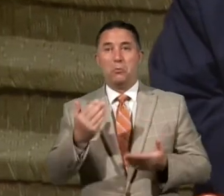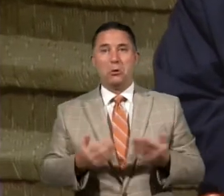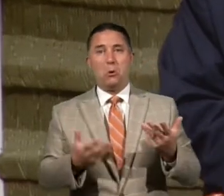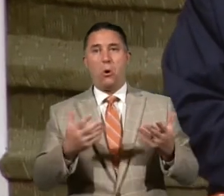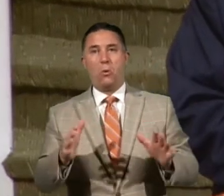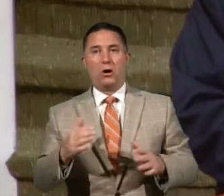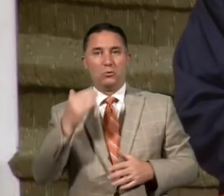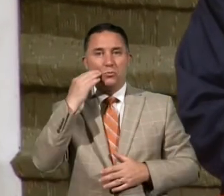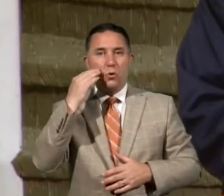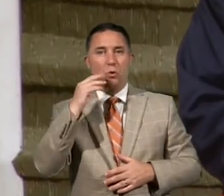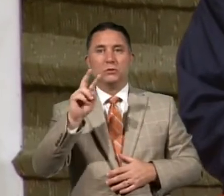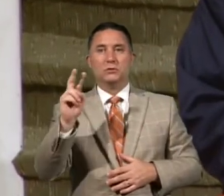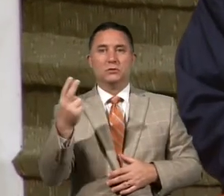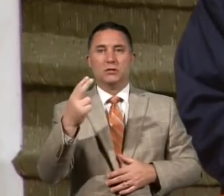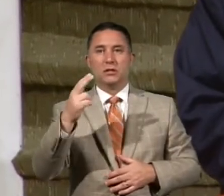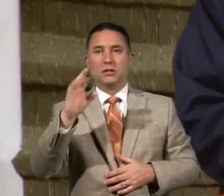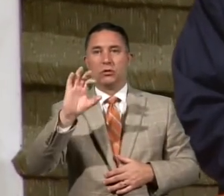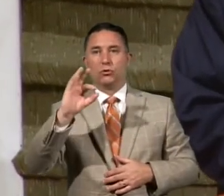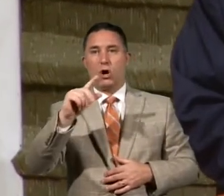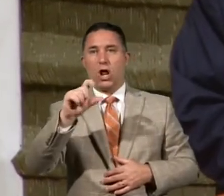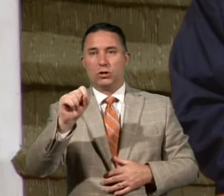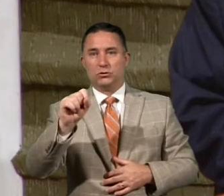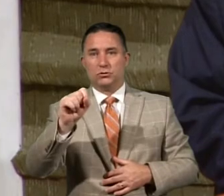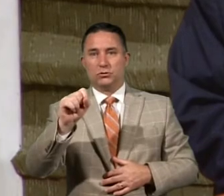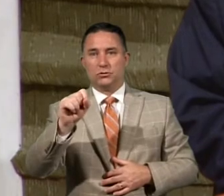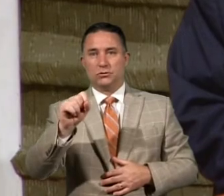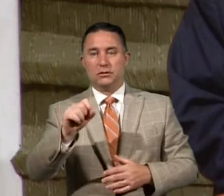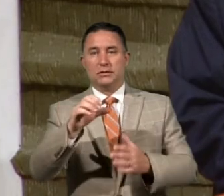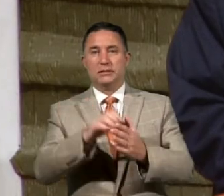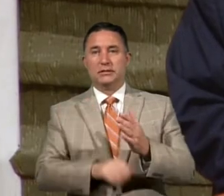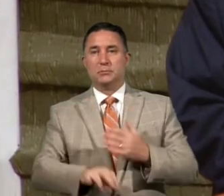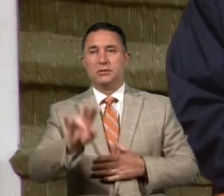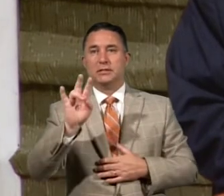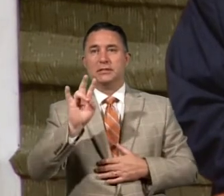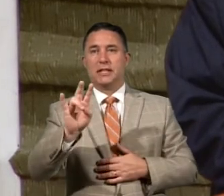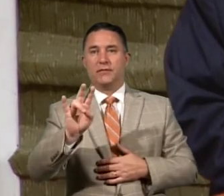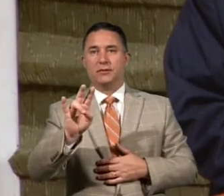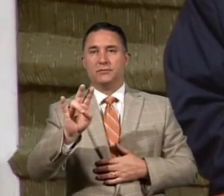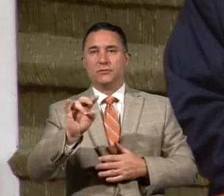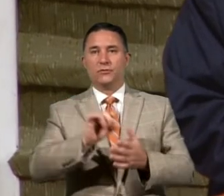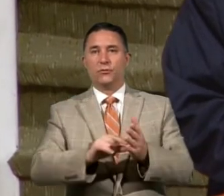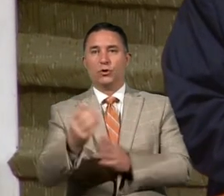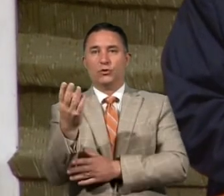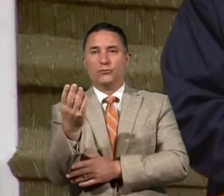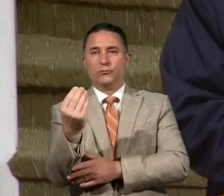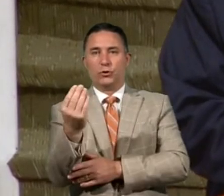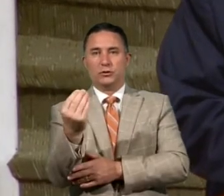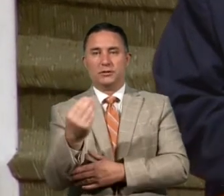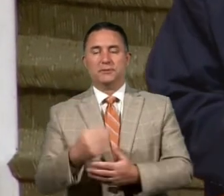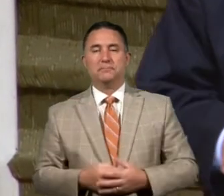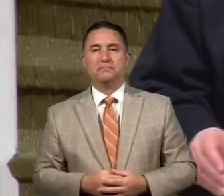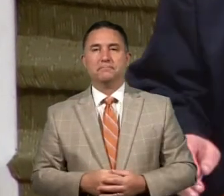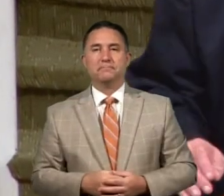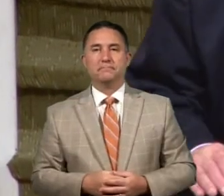by heart. They're found in 2 Chronicles chapter 7. verse 14.